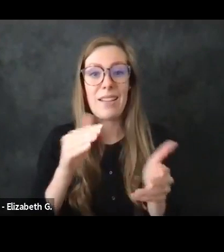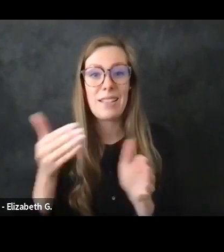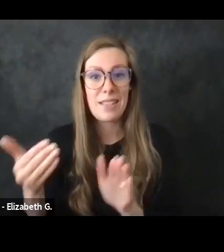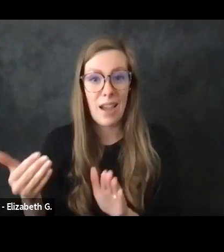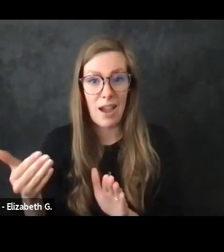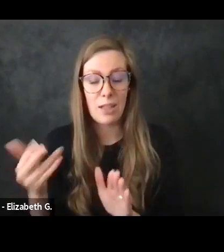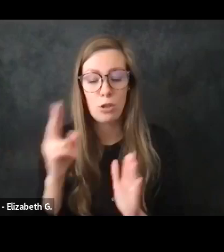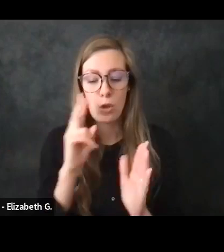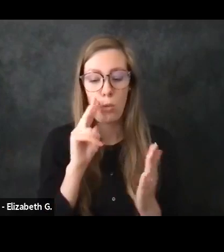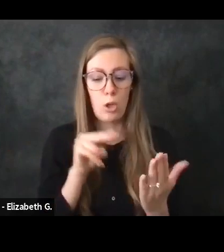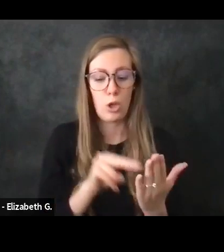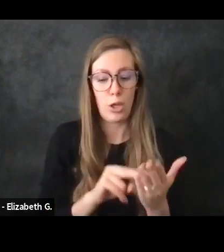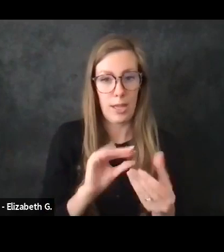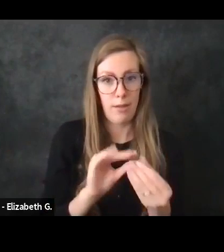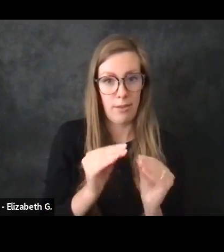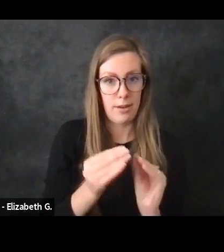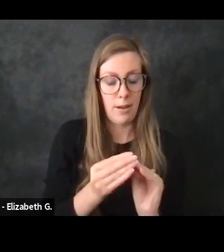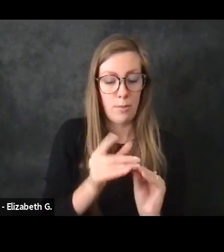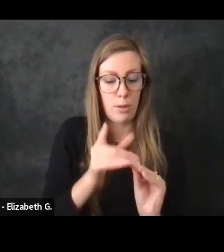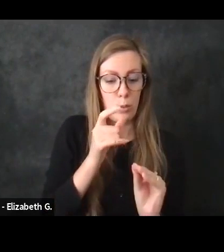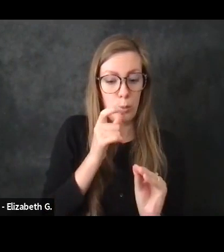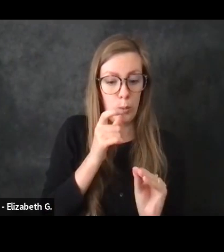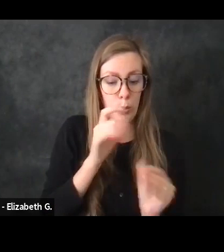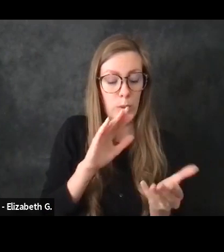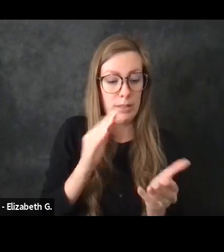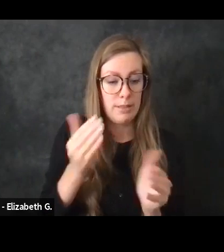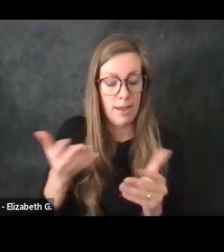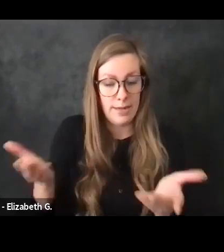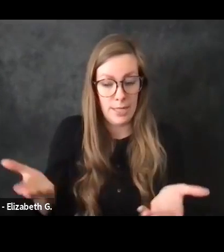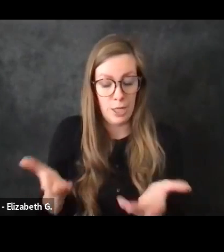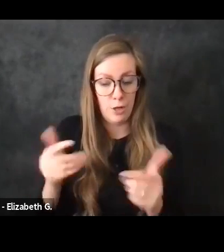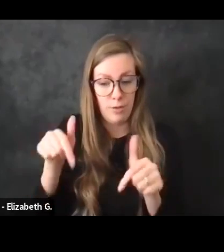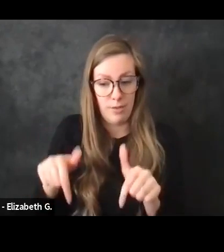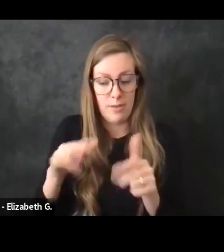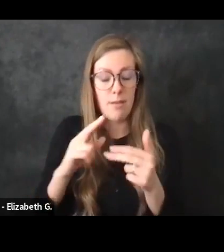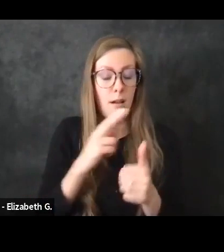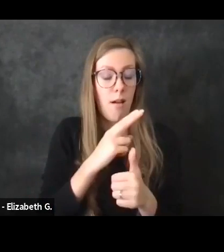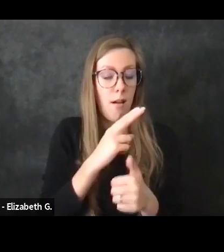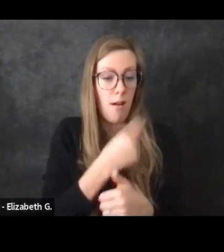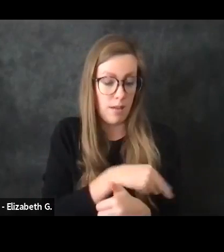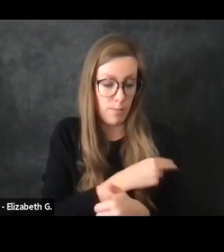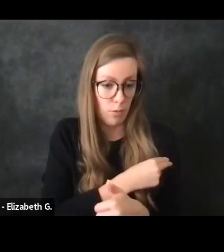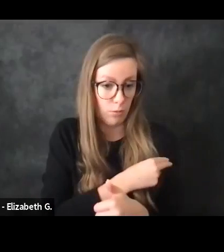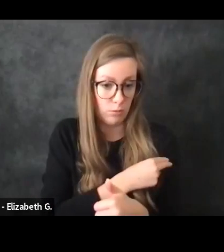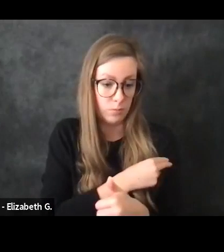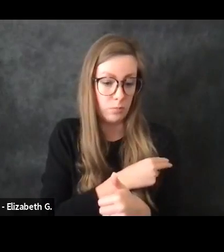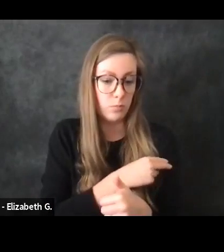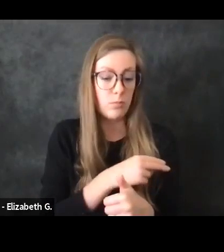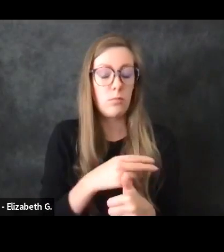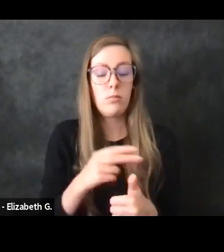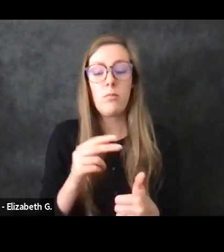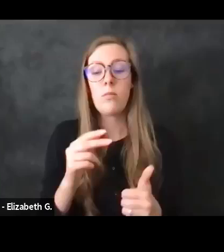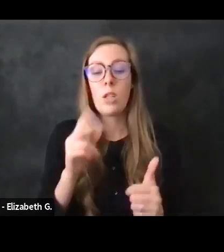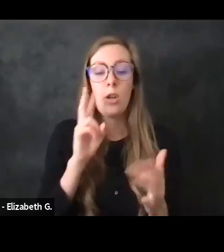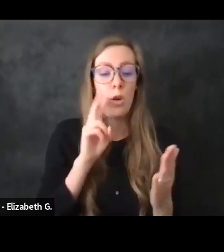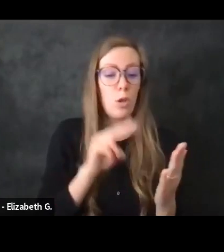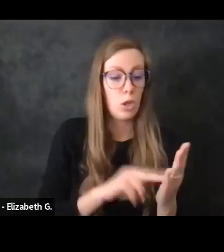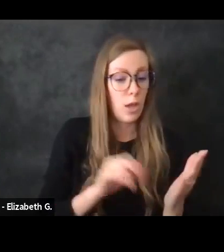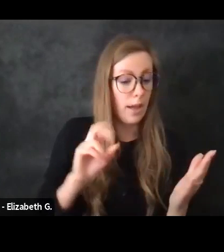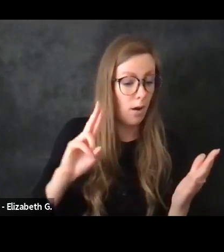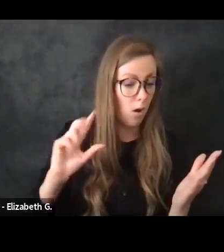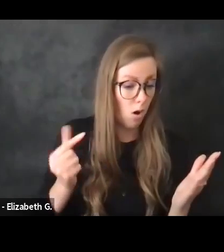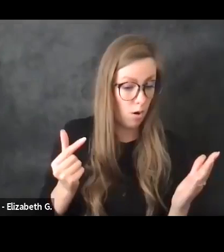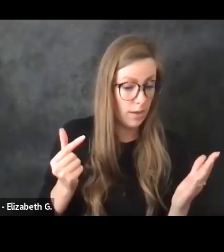numbers of patients who have died in our facilities, the numbers in August are on track